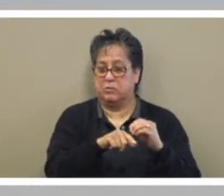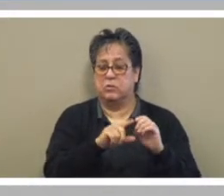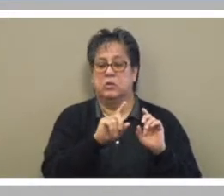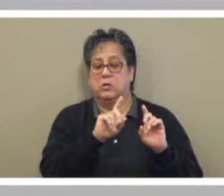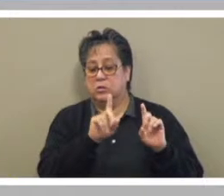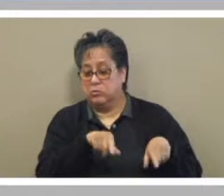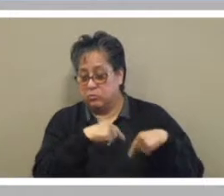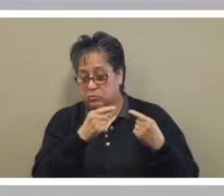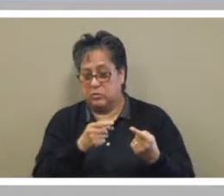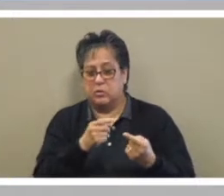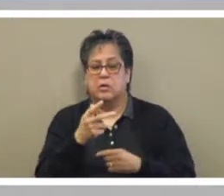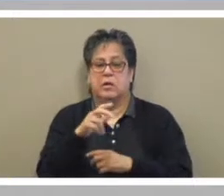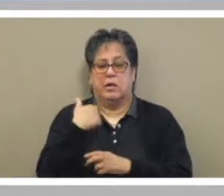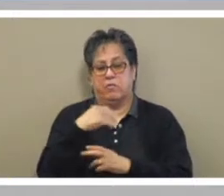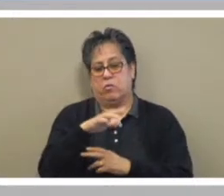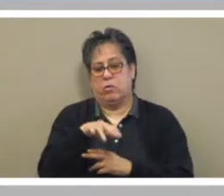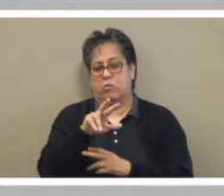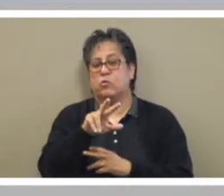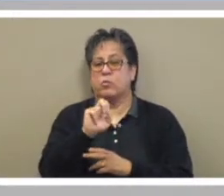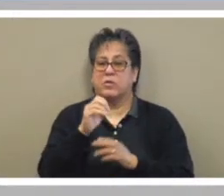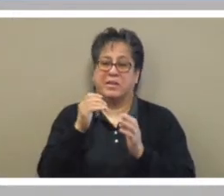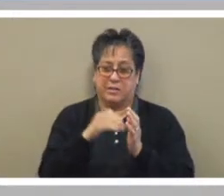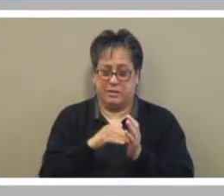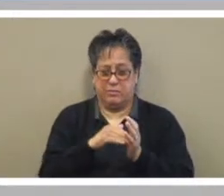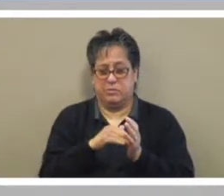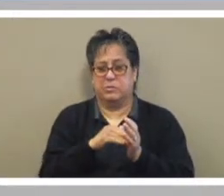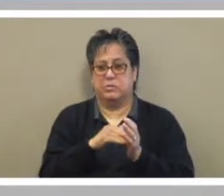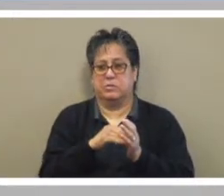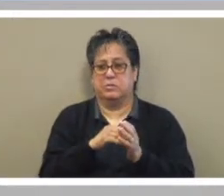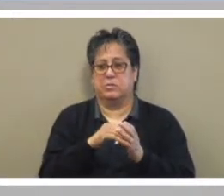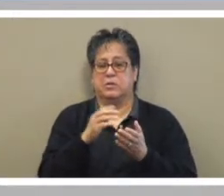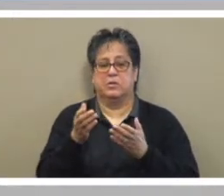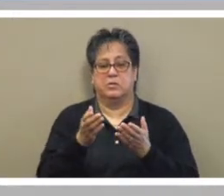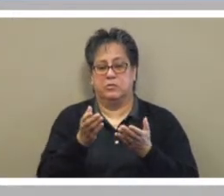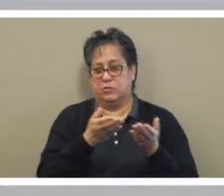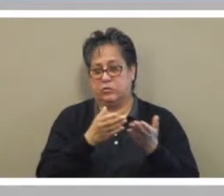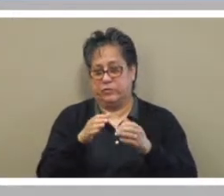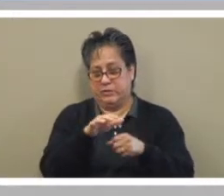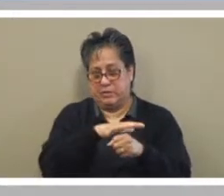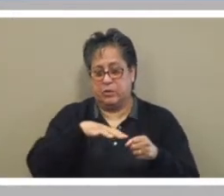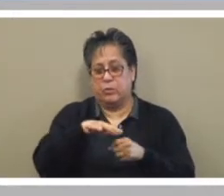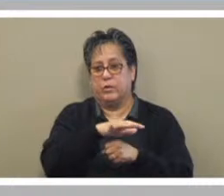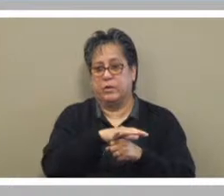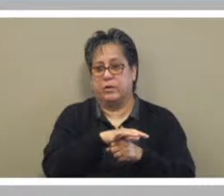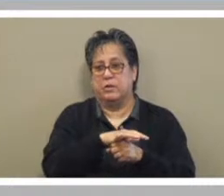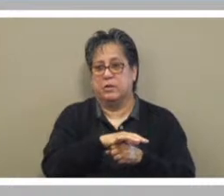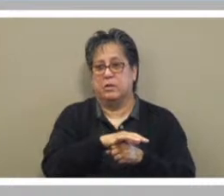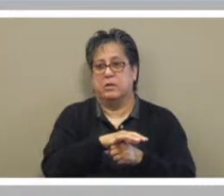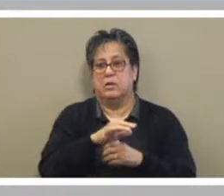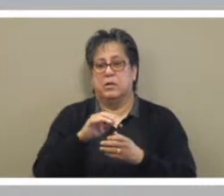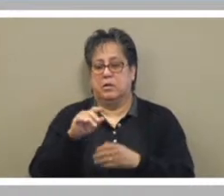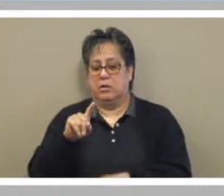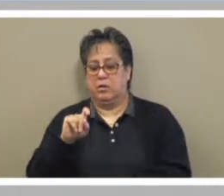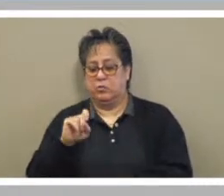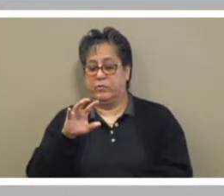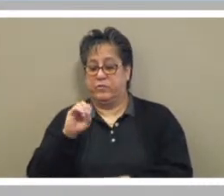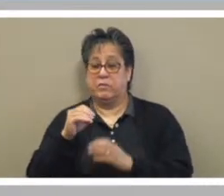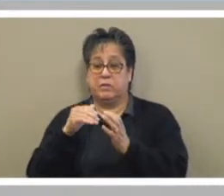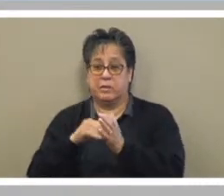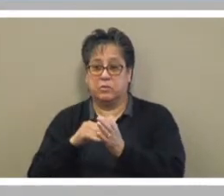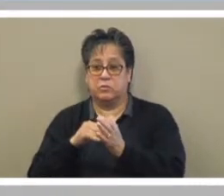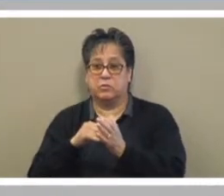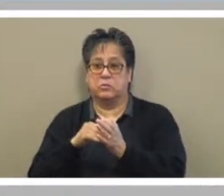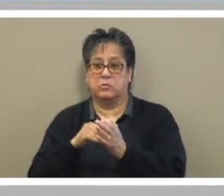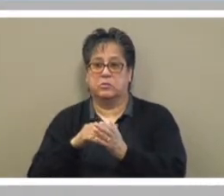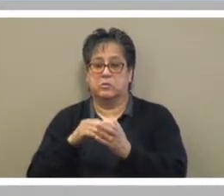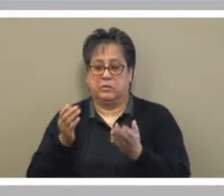we have 200,000 smart meters in our service territory, out of which 150,000 are